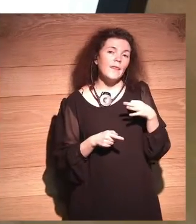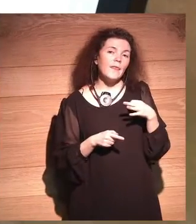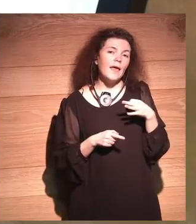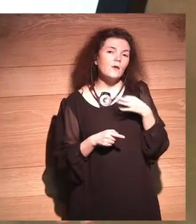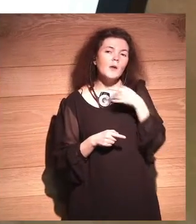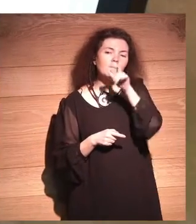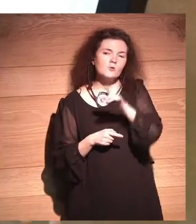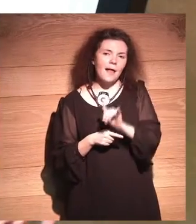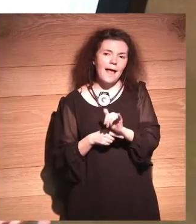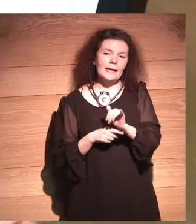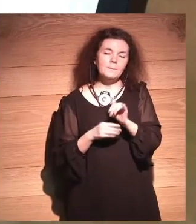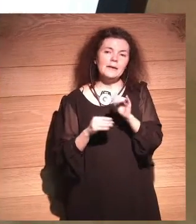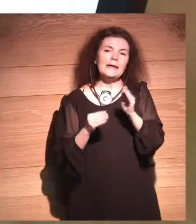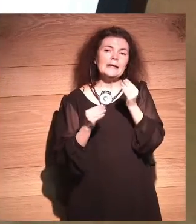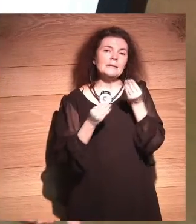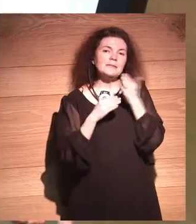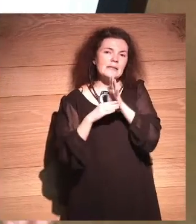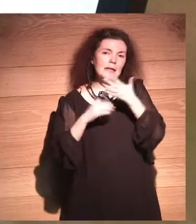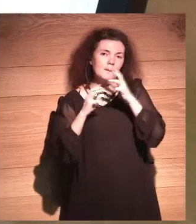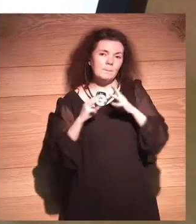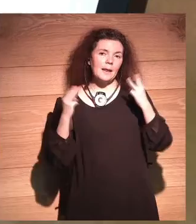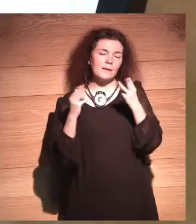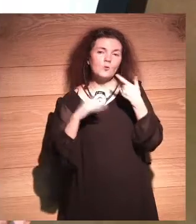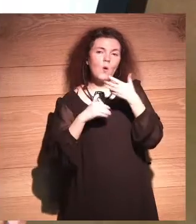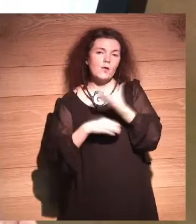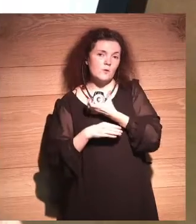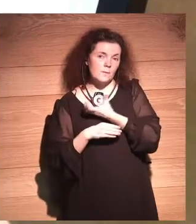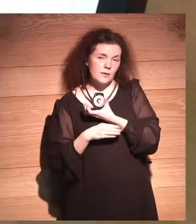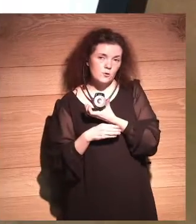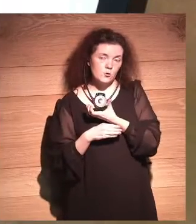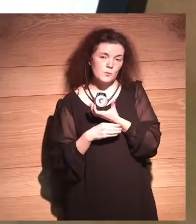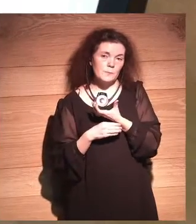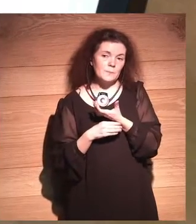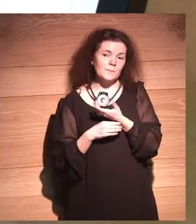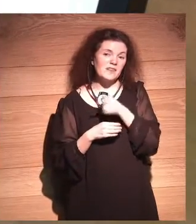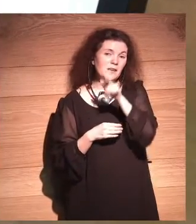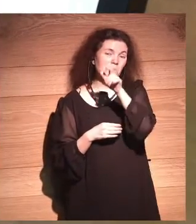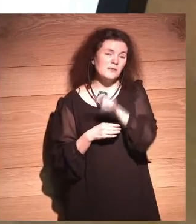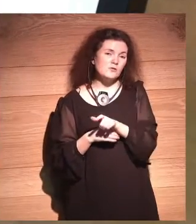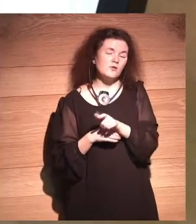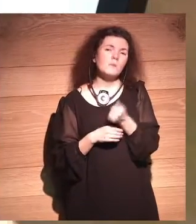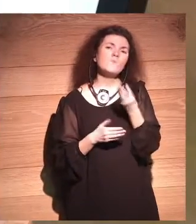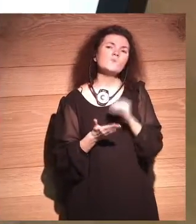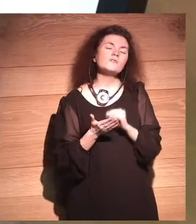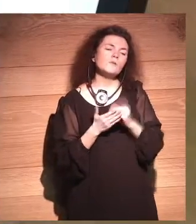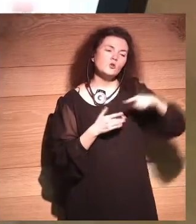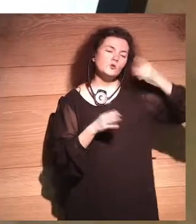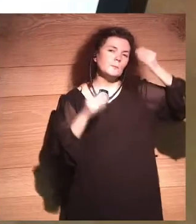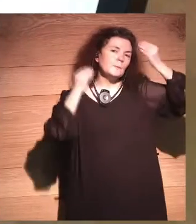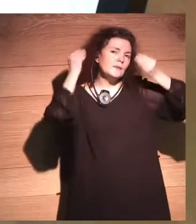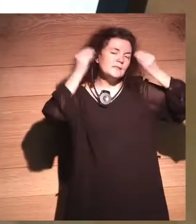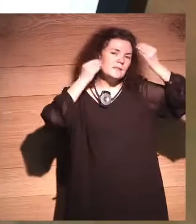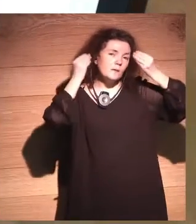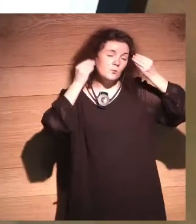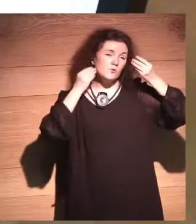can't have a conversation with us about what the problems are, what the solutions are, and that's what we're seeing in many places is at least a